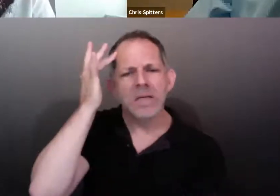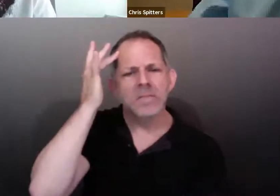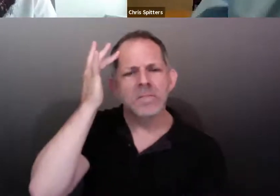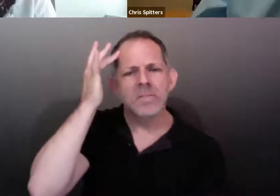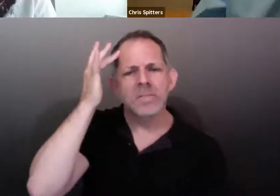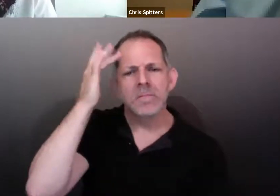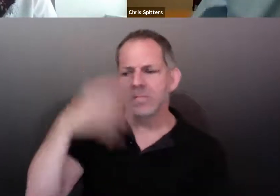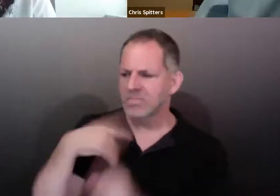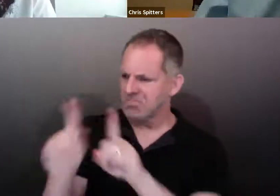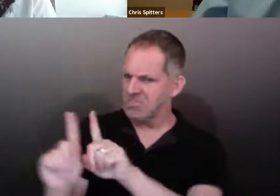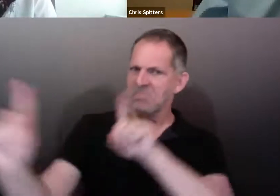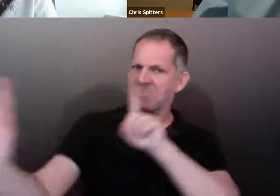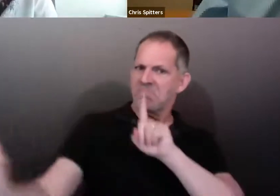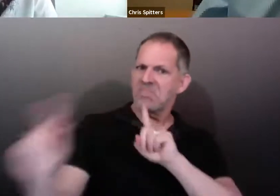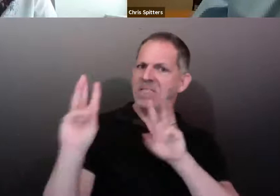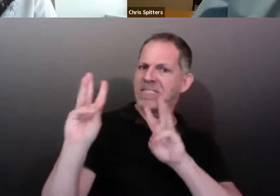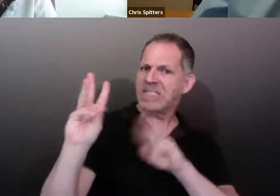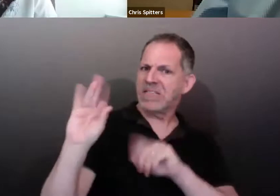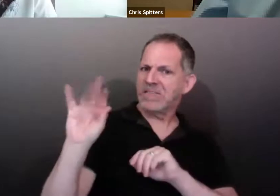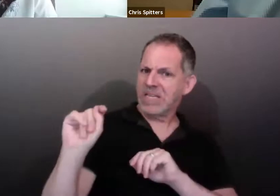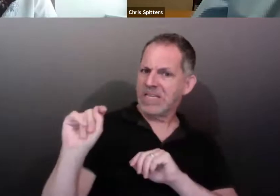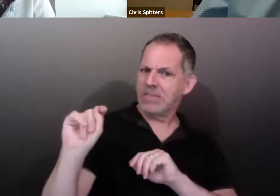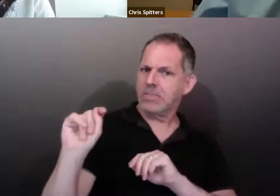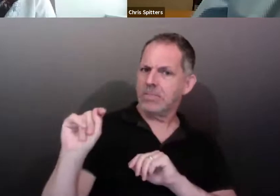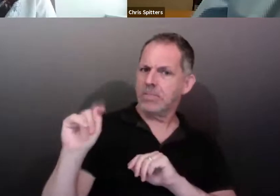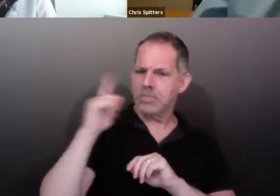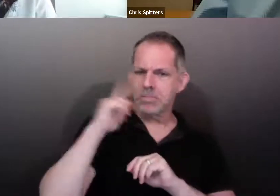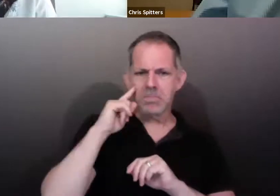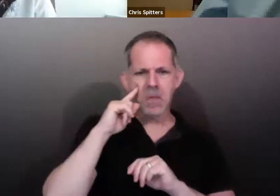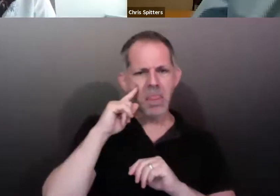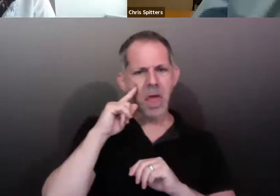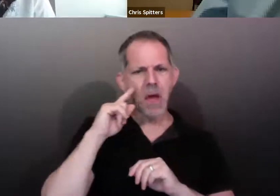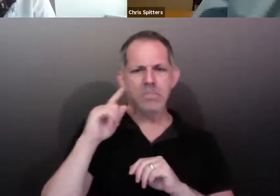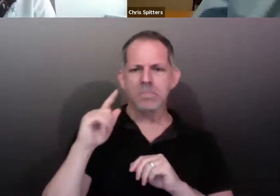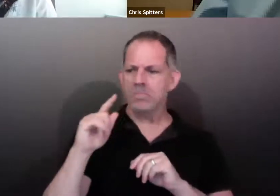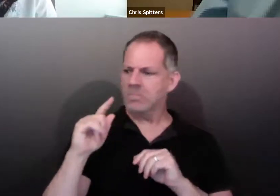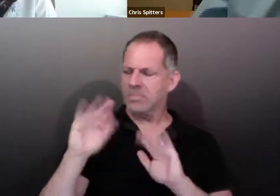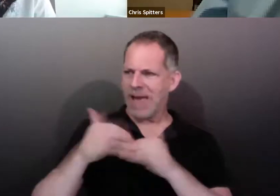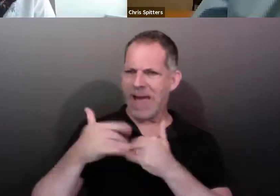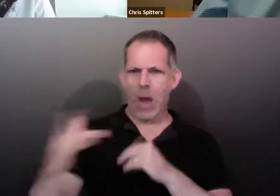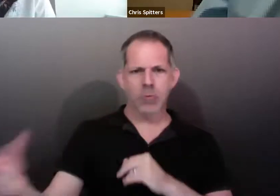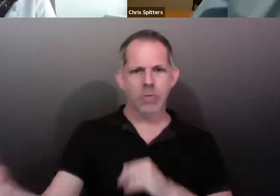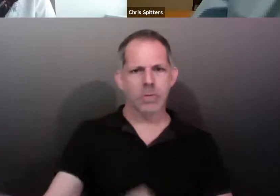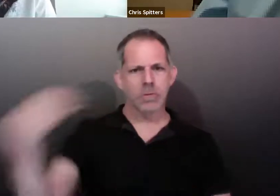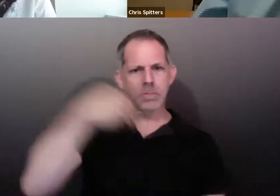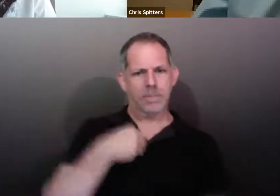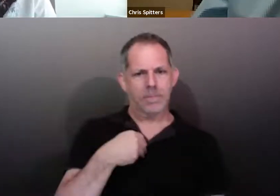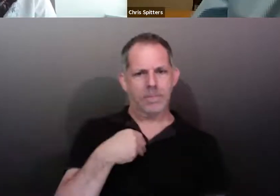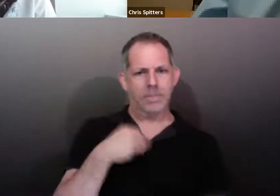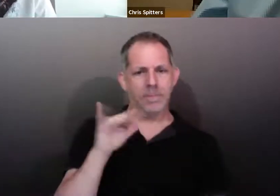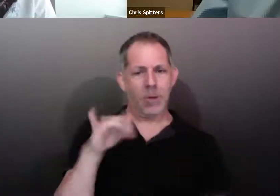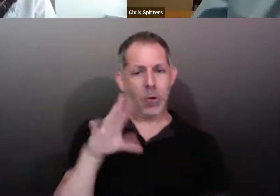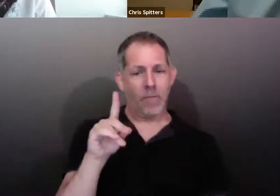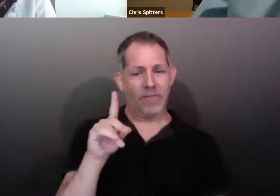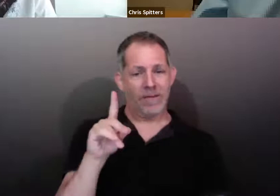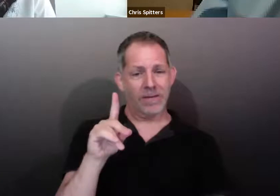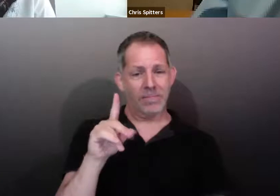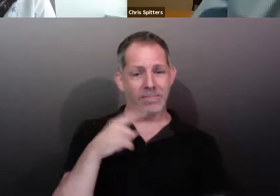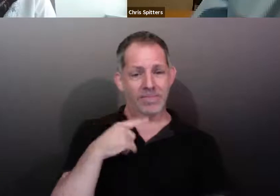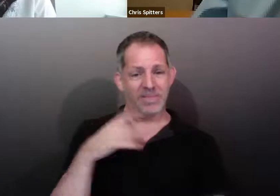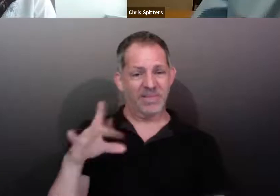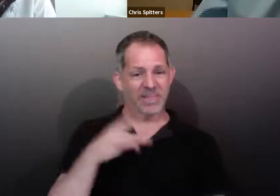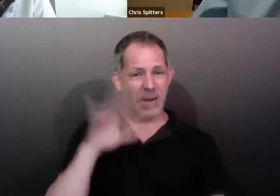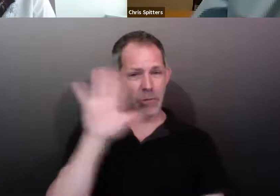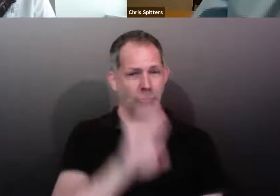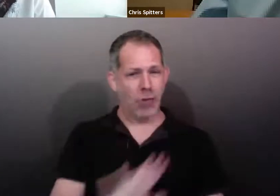I contracted COVID. That was April, mid to late April. I didn't start to